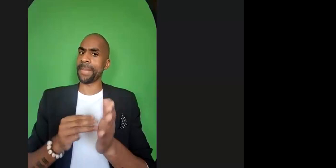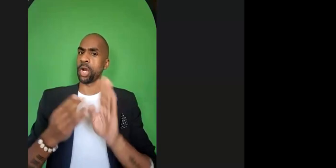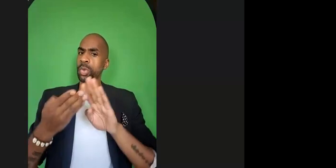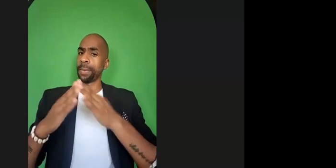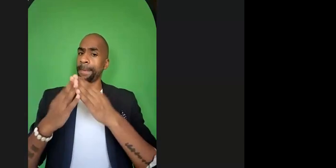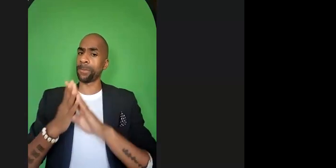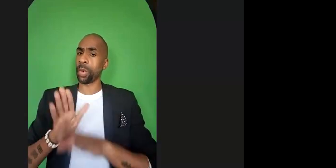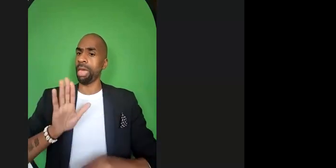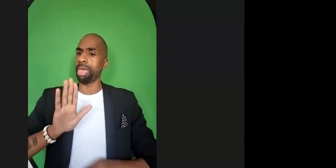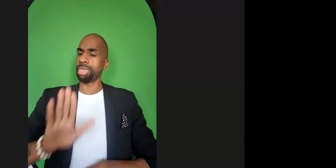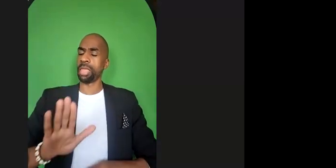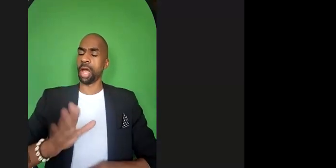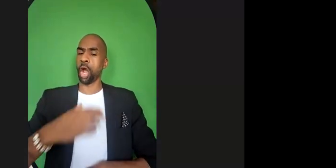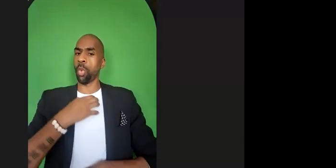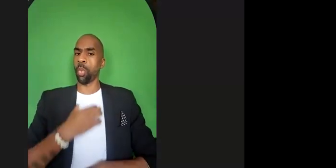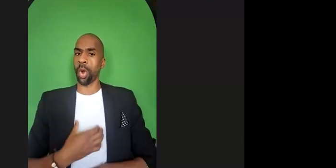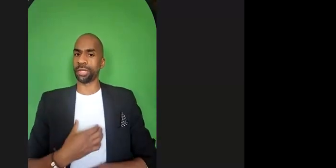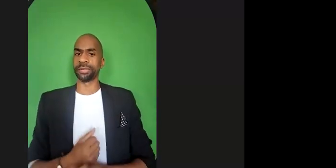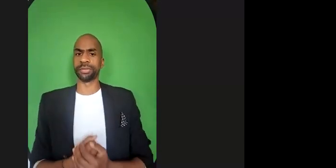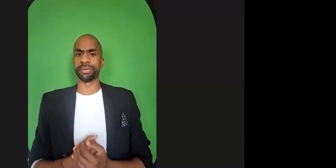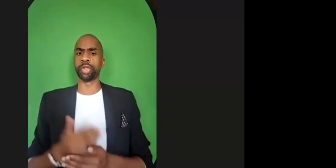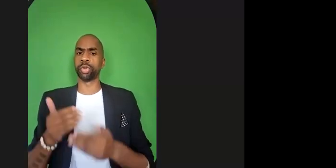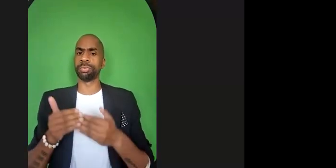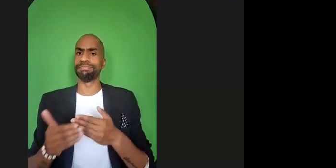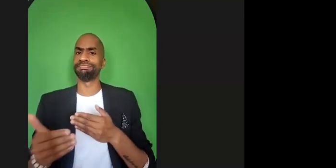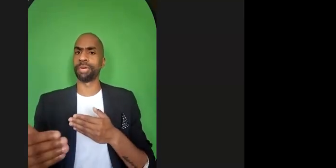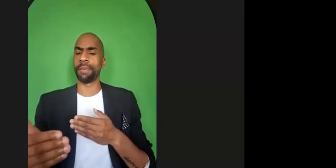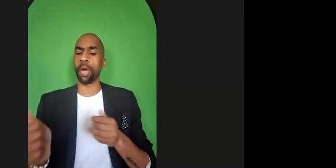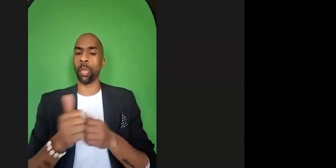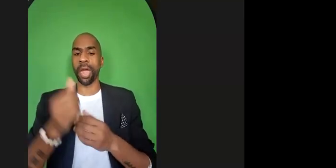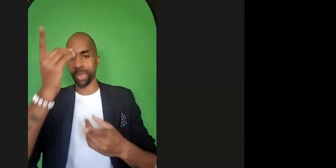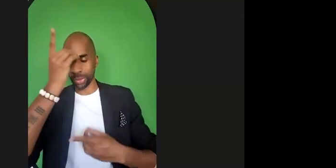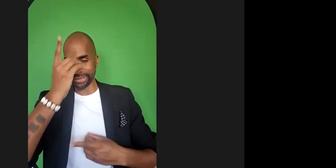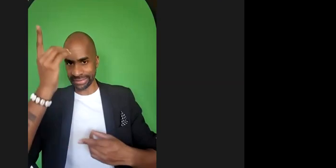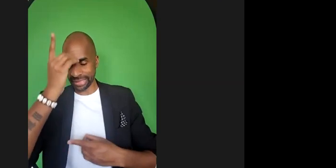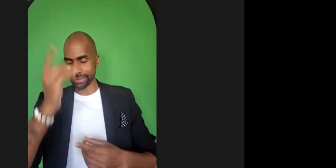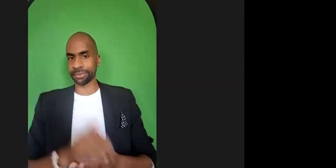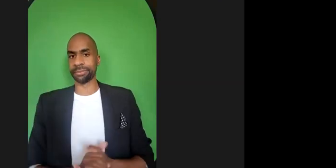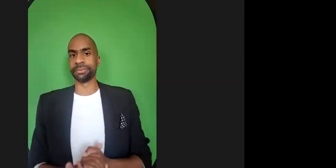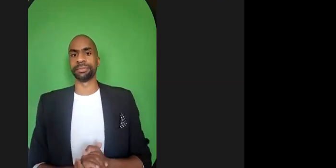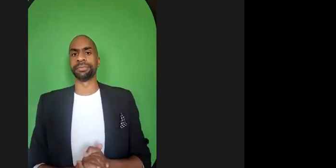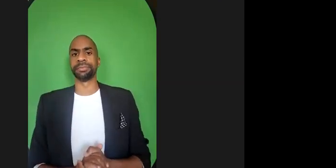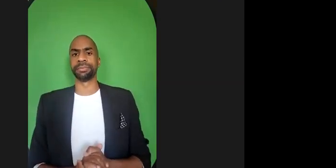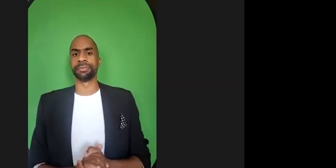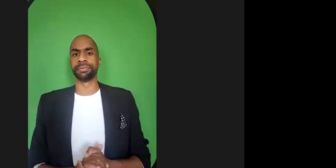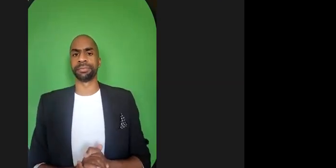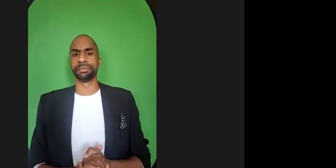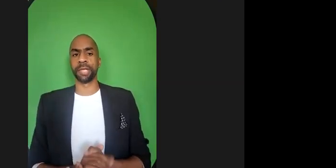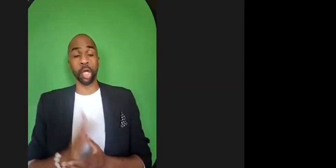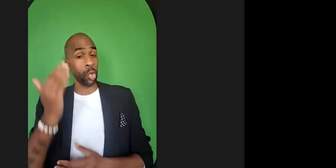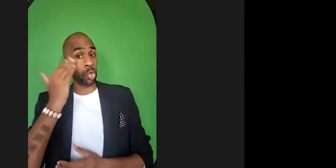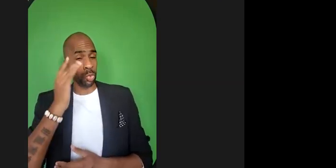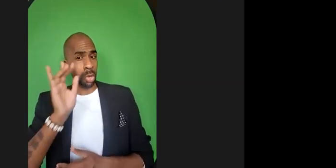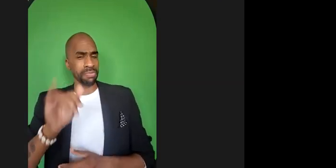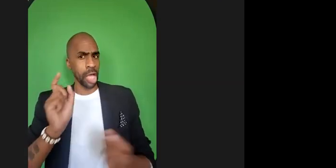desires on how to progress further with the disease, understanding that that's a moving dynamic that can change from day to